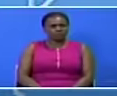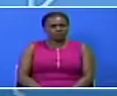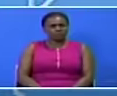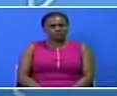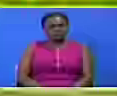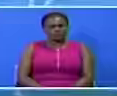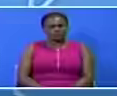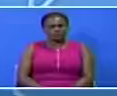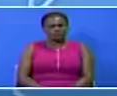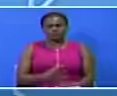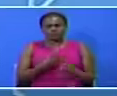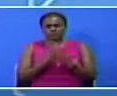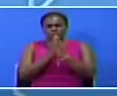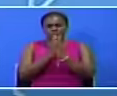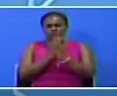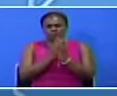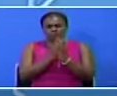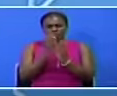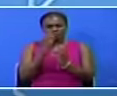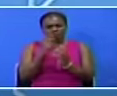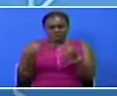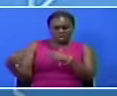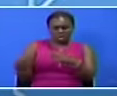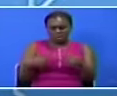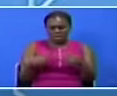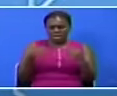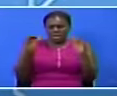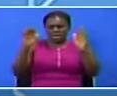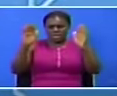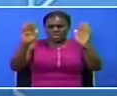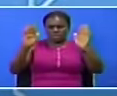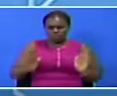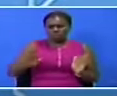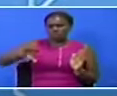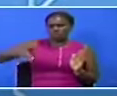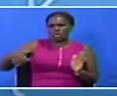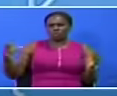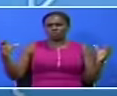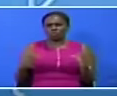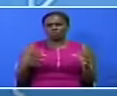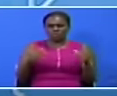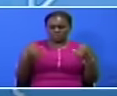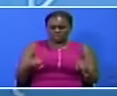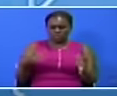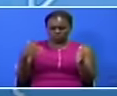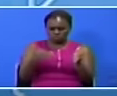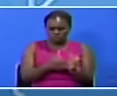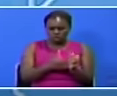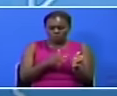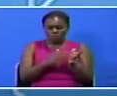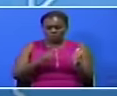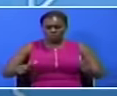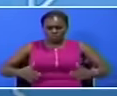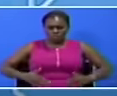And from that sad story now, there was a showdown in Kisumu's Korando village today as residents tried to stop the exhumation of a